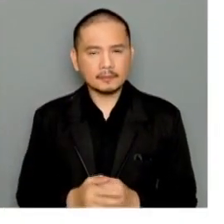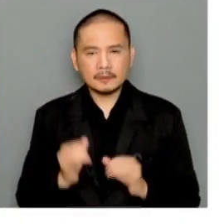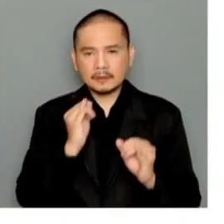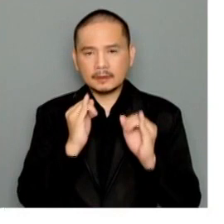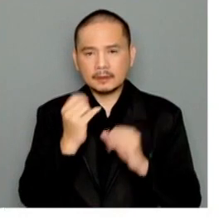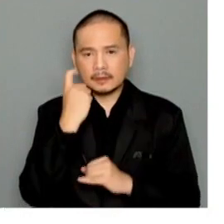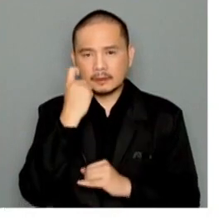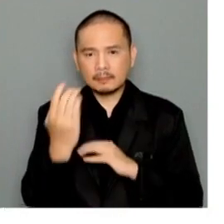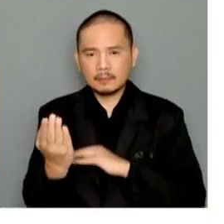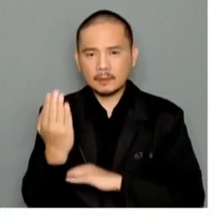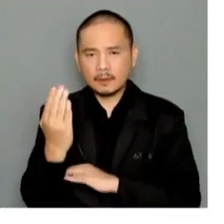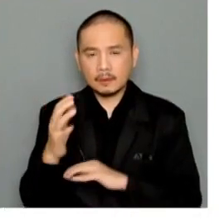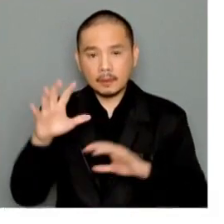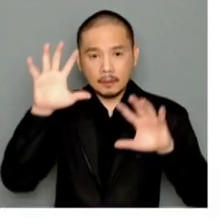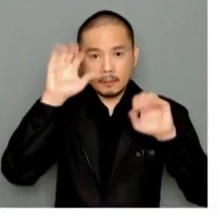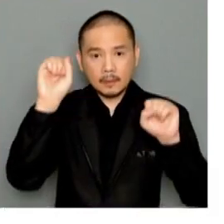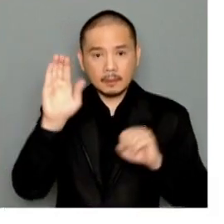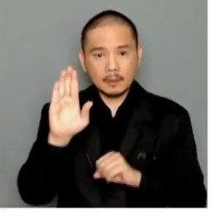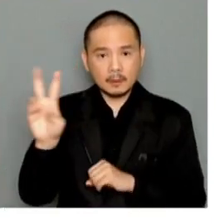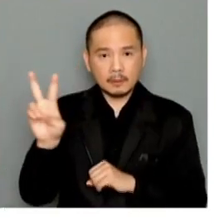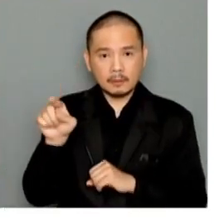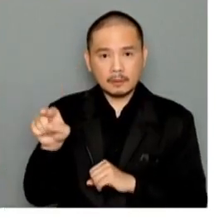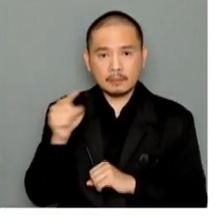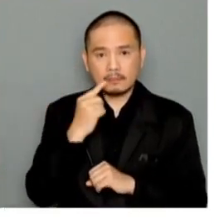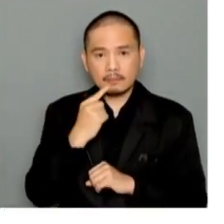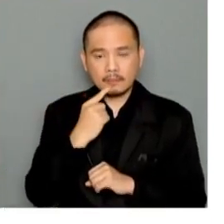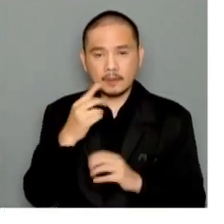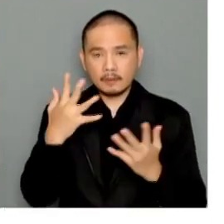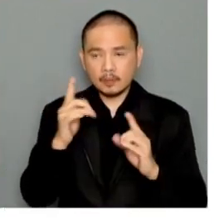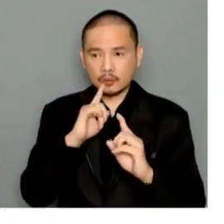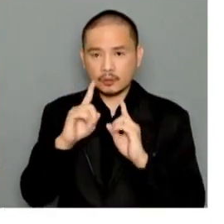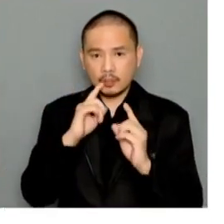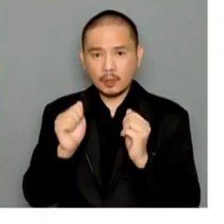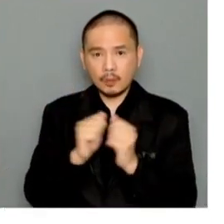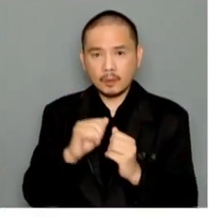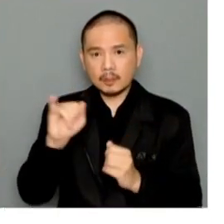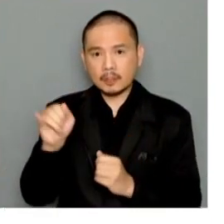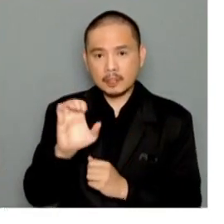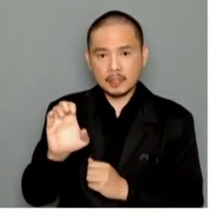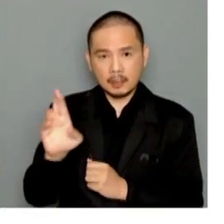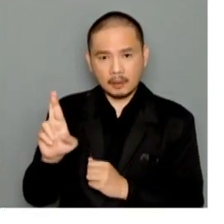did the president say if he was able to speak with Secretary Remulla regarding the matter?